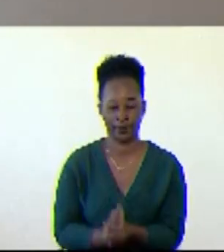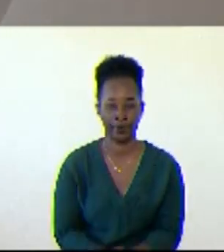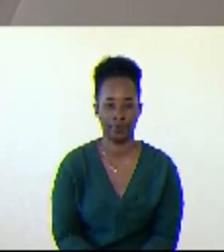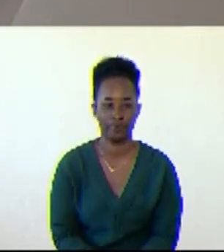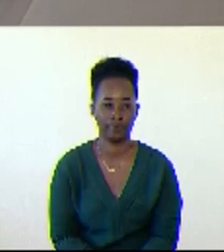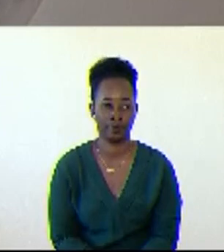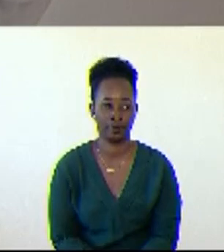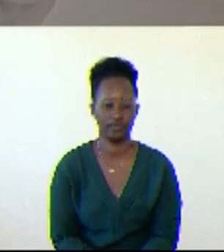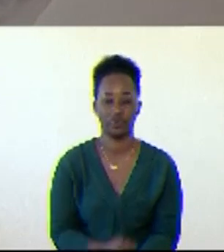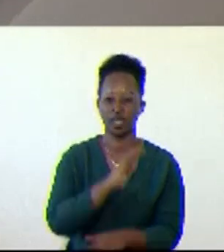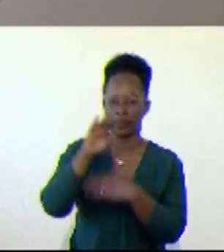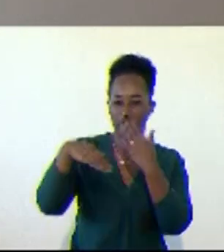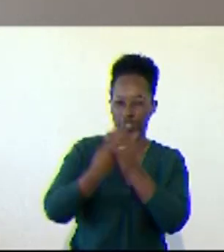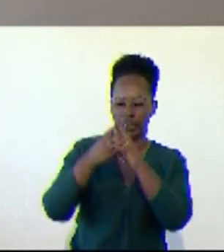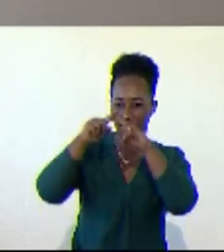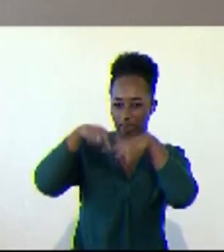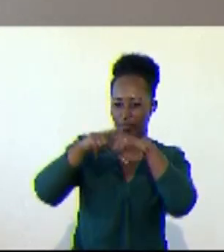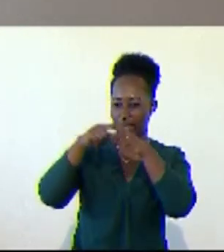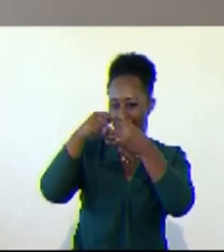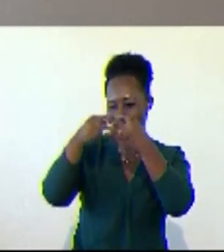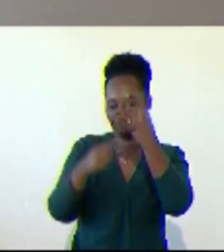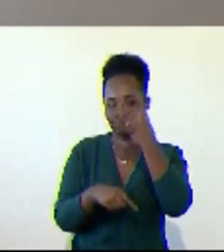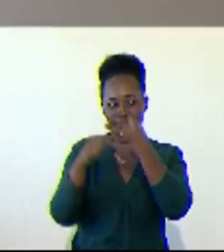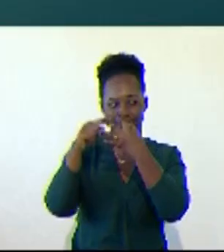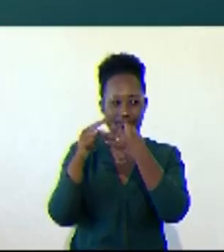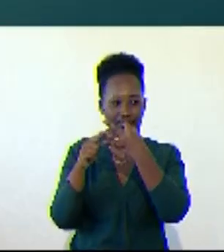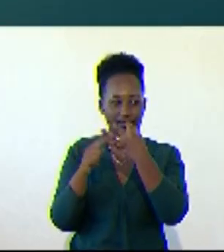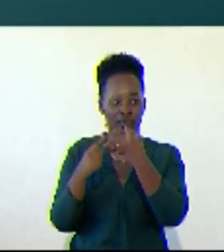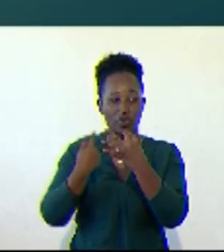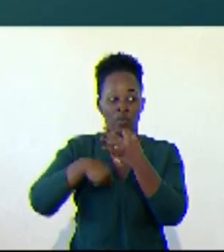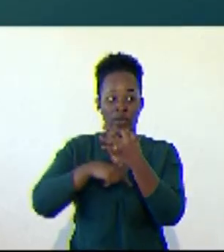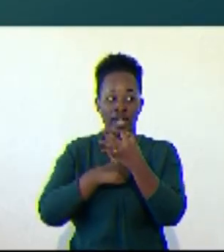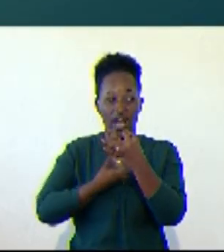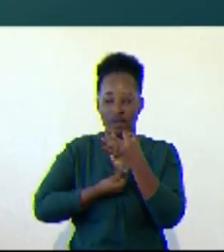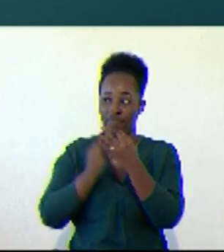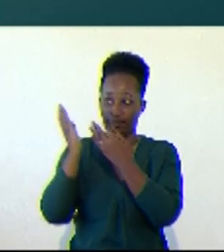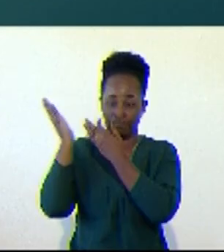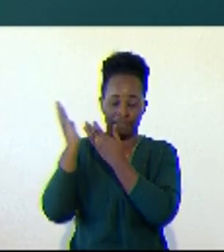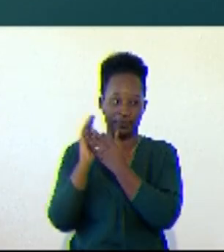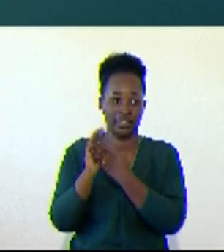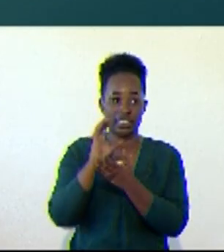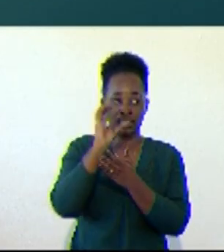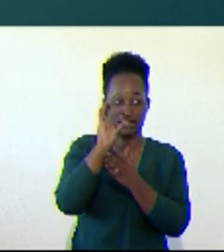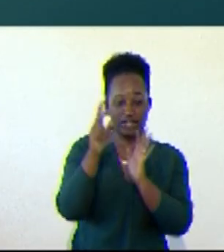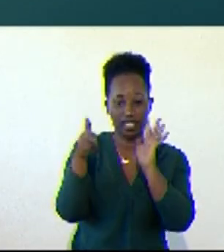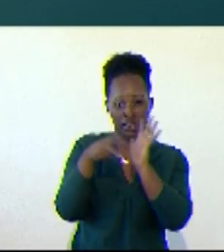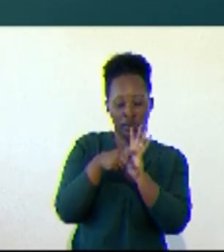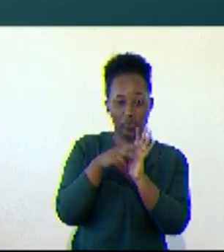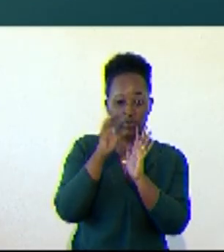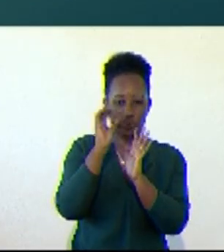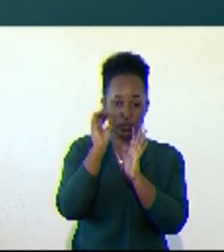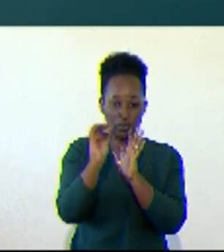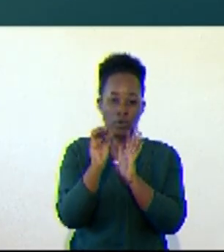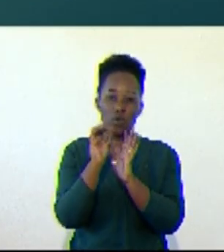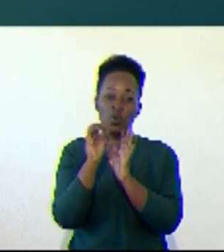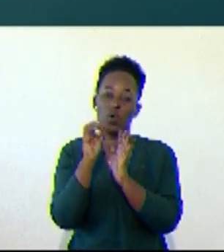3 points. We have a carbon-oxygen double bond. That is their functional group,